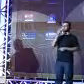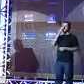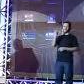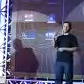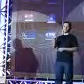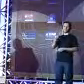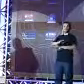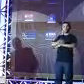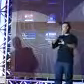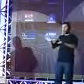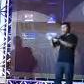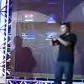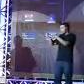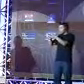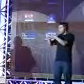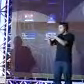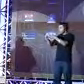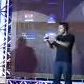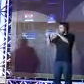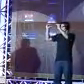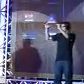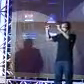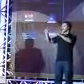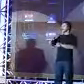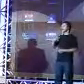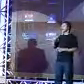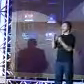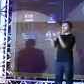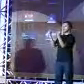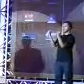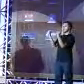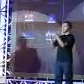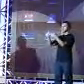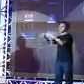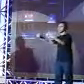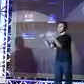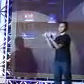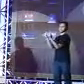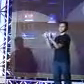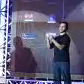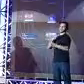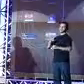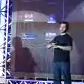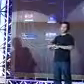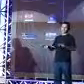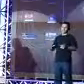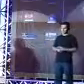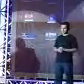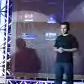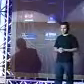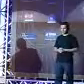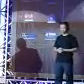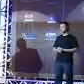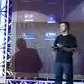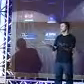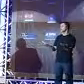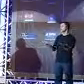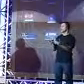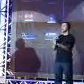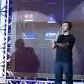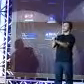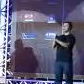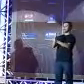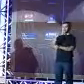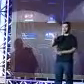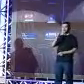So, the next point is perhaps we are destroying the world before we can build that city of